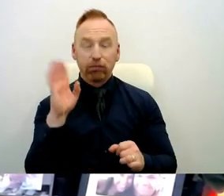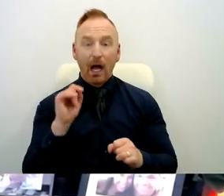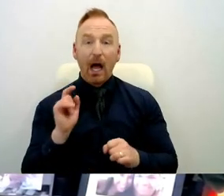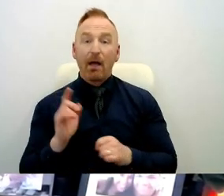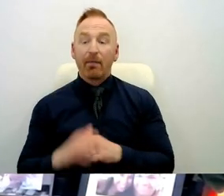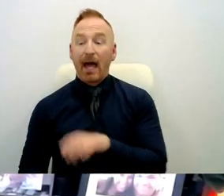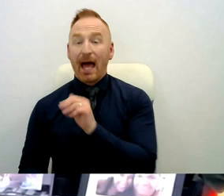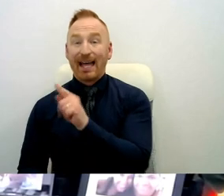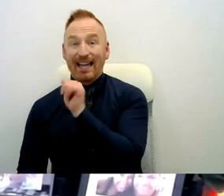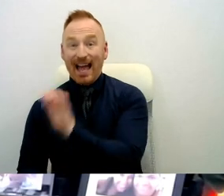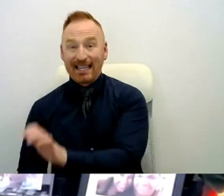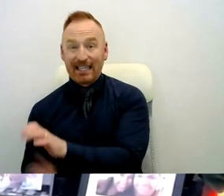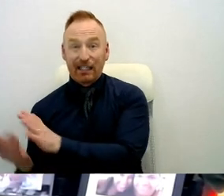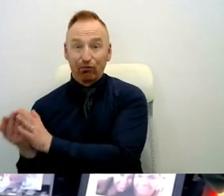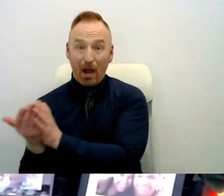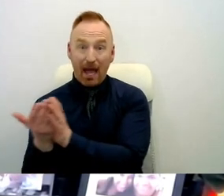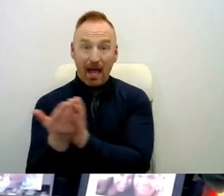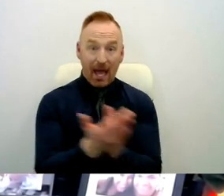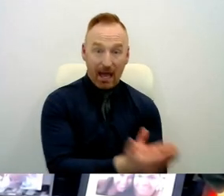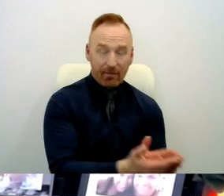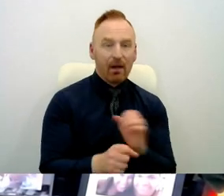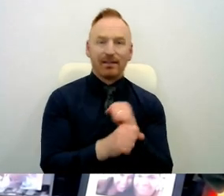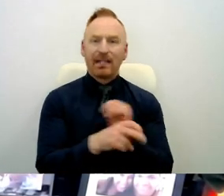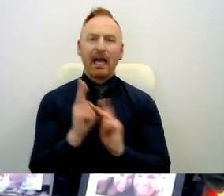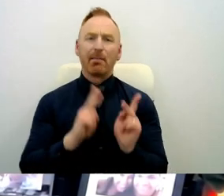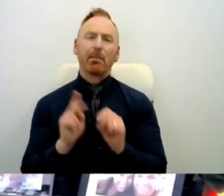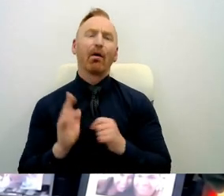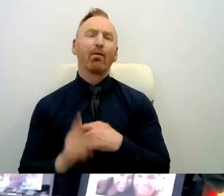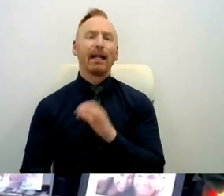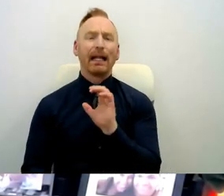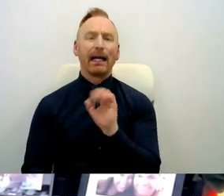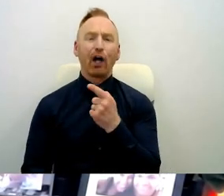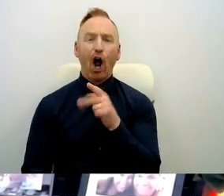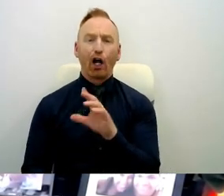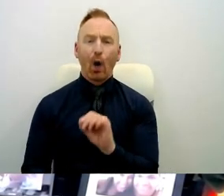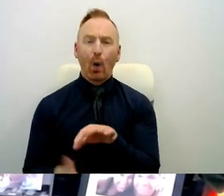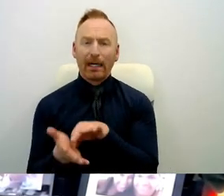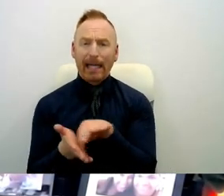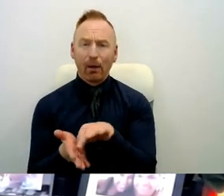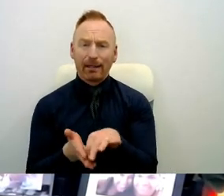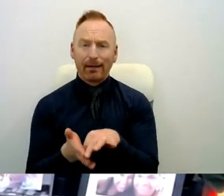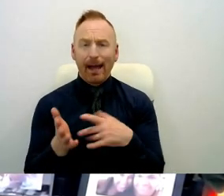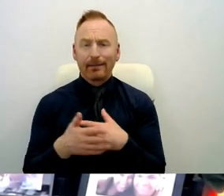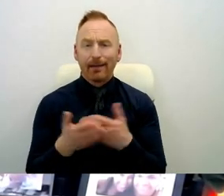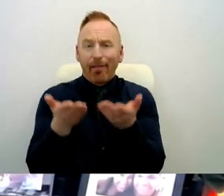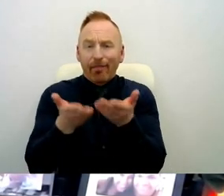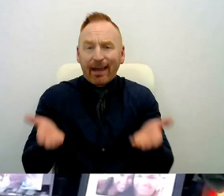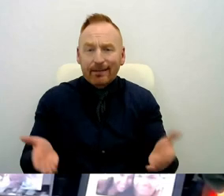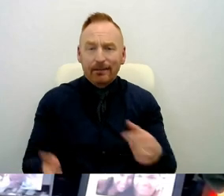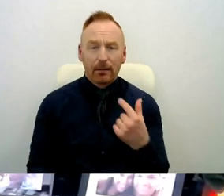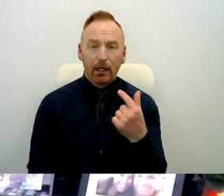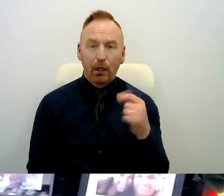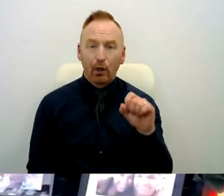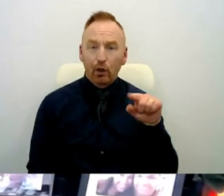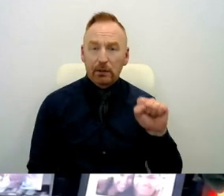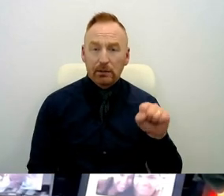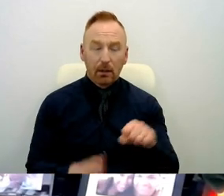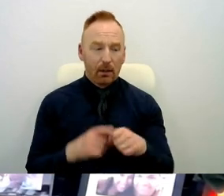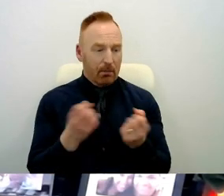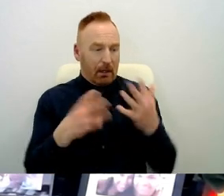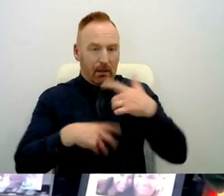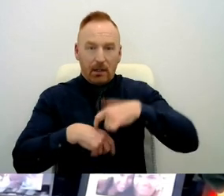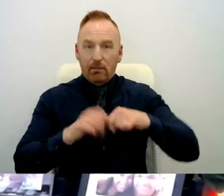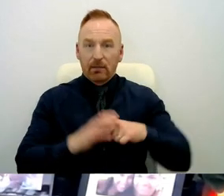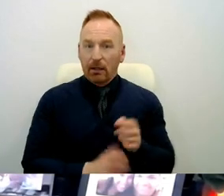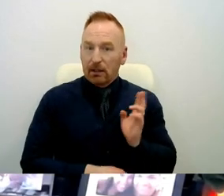During transport across the Atlantic, enslaved persons were kept as cargo, counted and insured as goods. There were